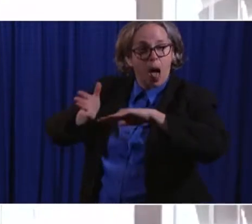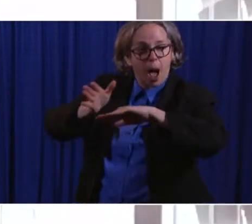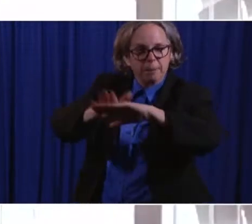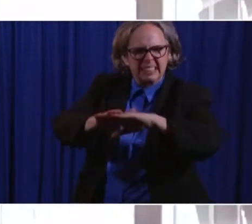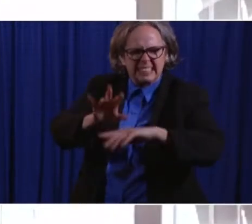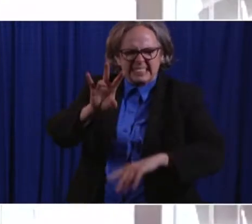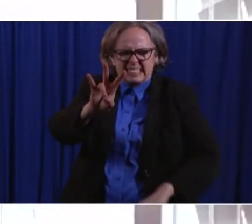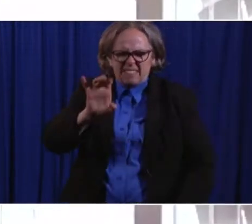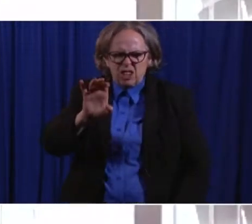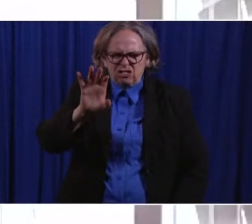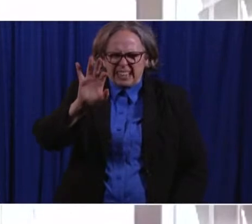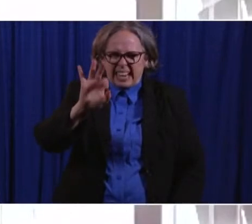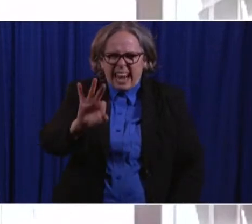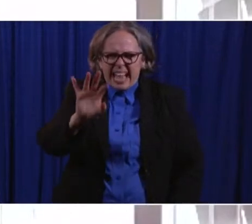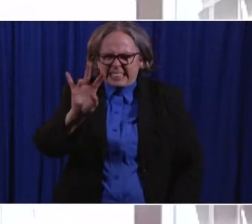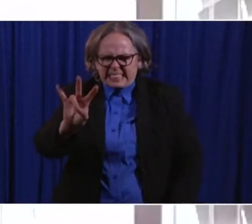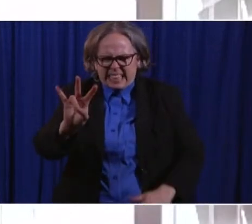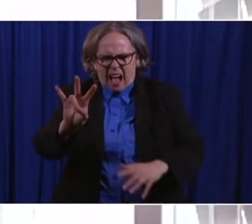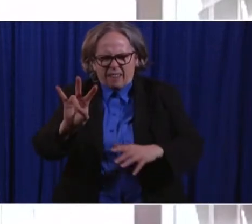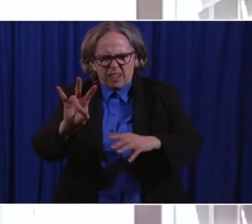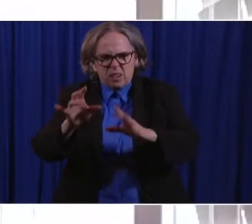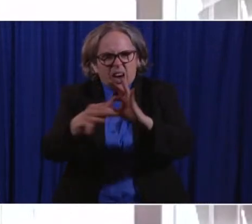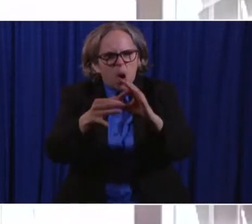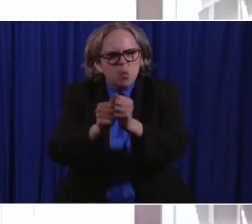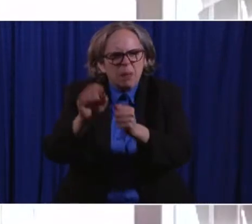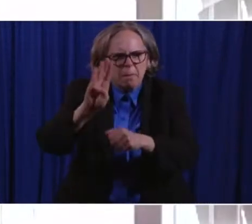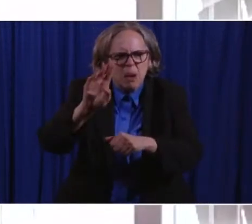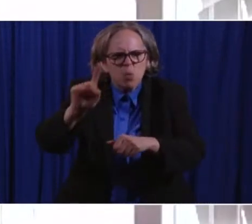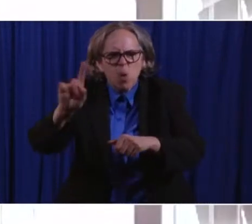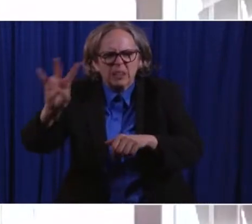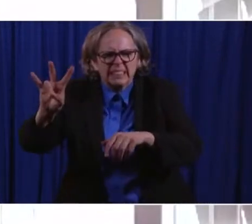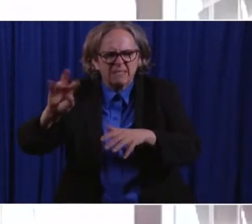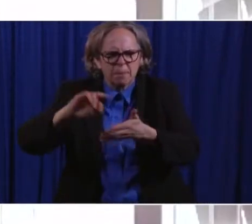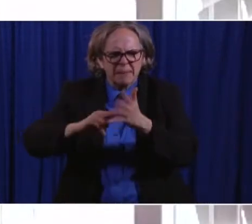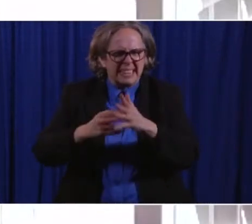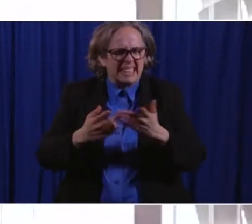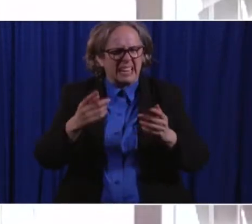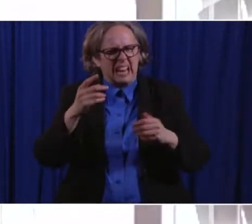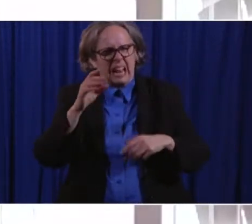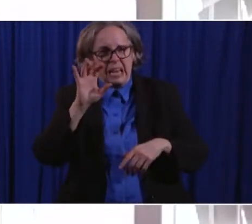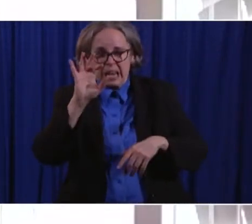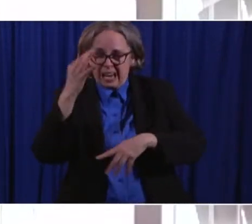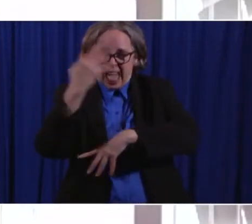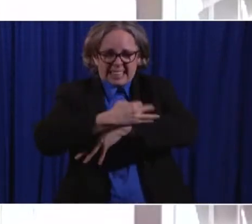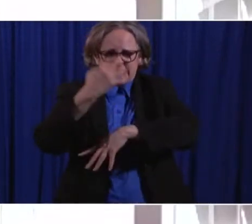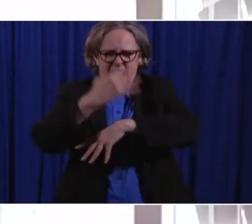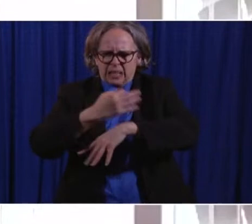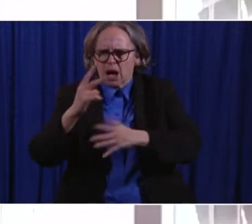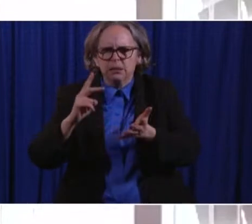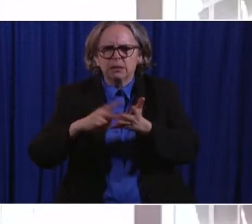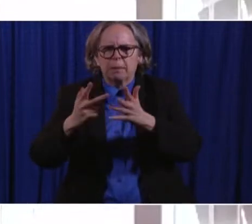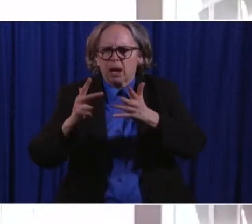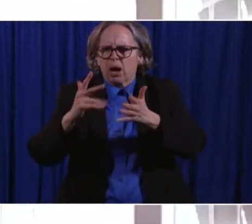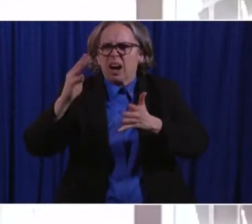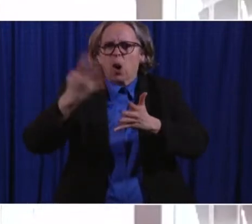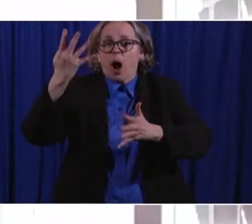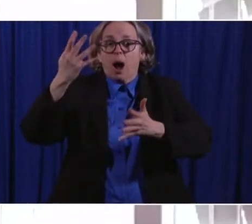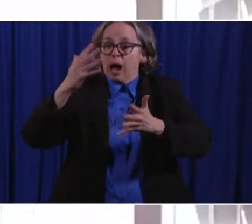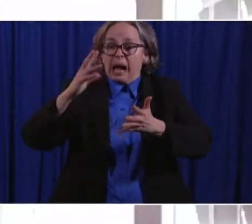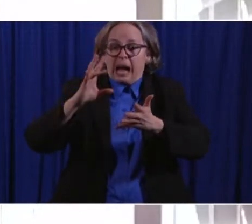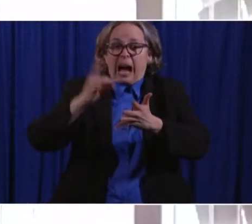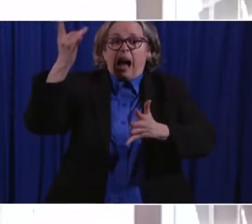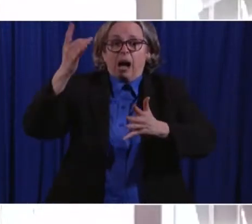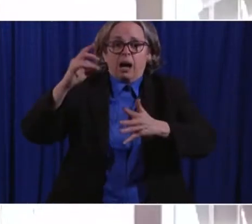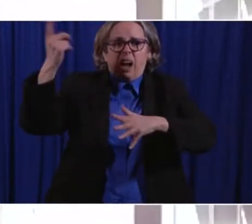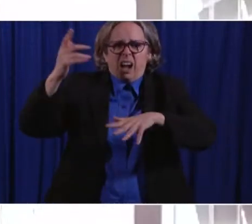a doubling time of about every 9 to 10 days, which is very similar to what they saw this winter